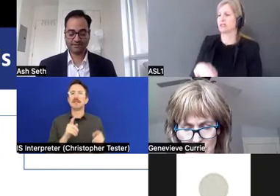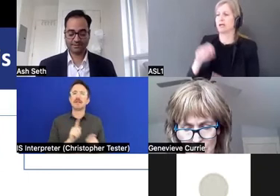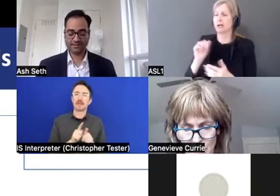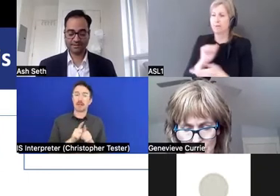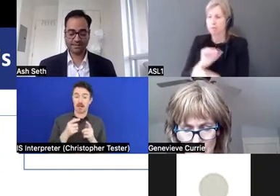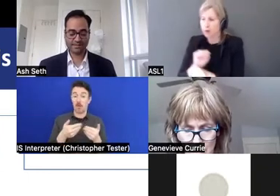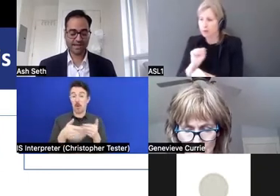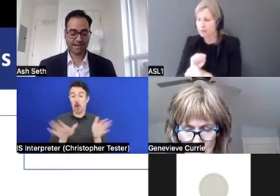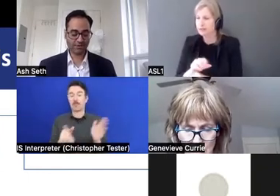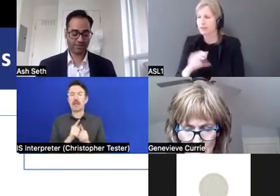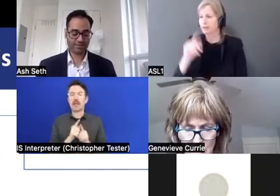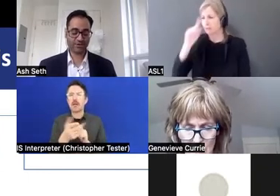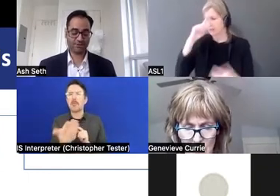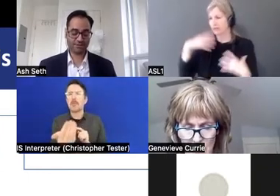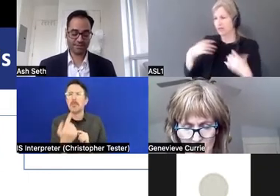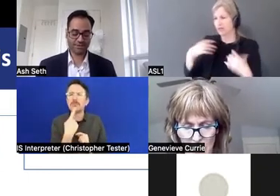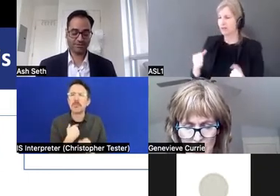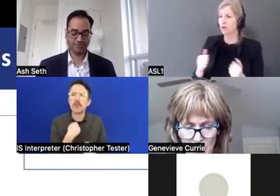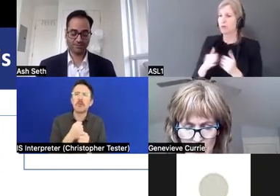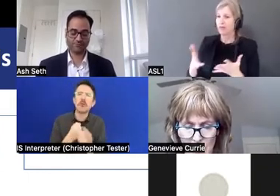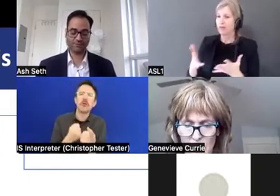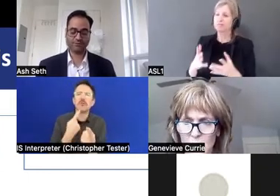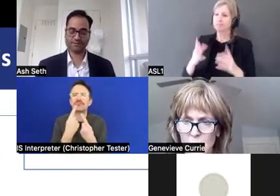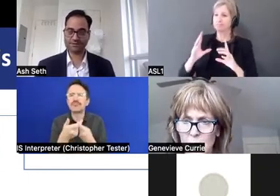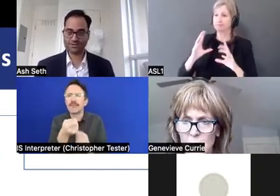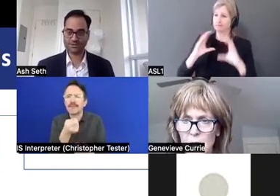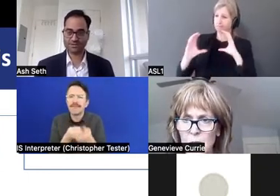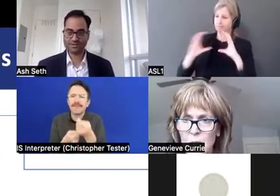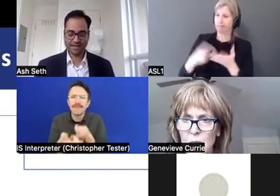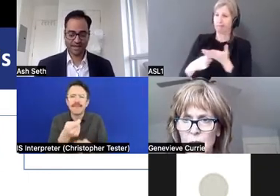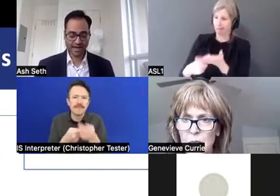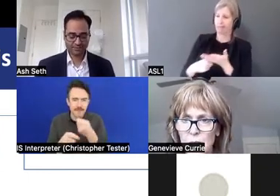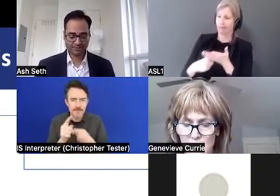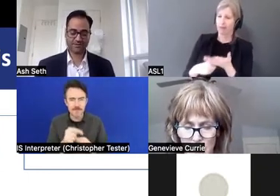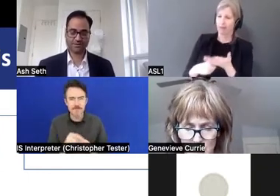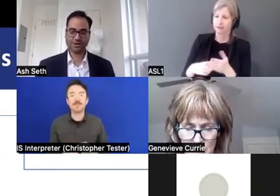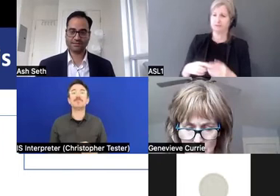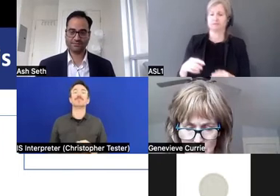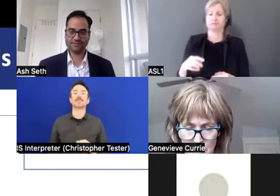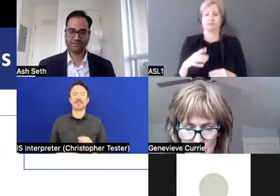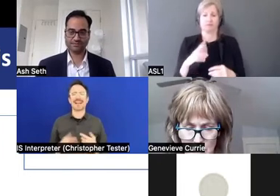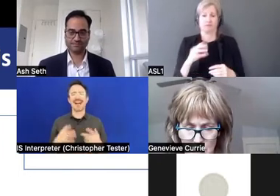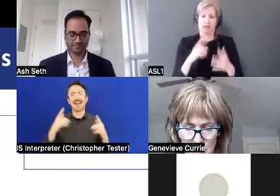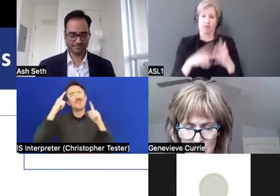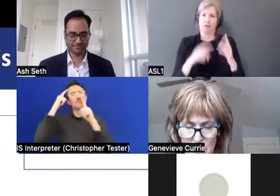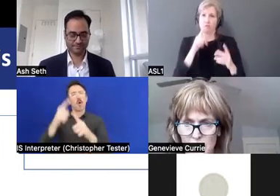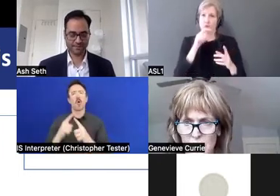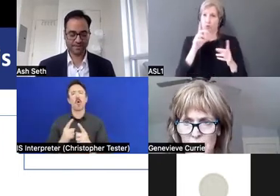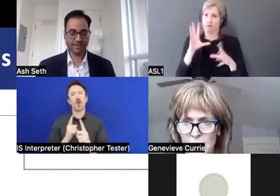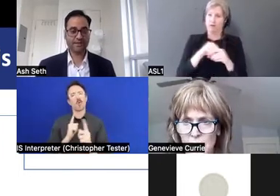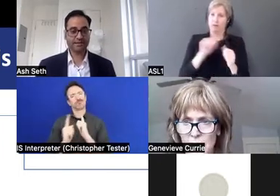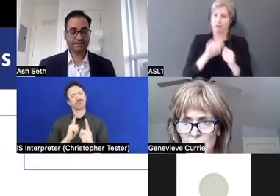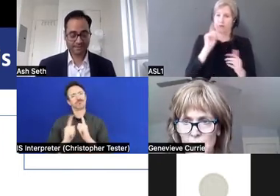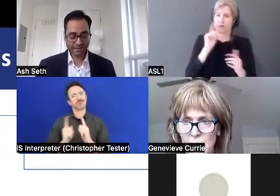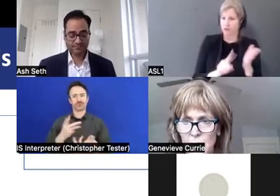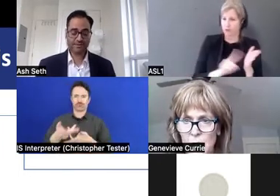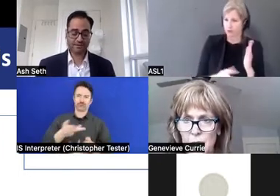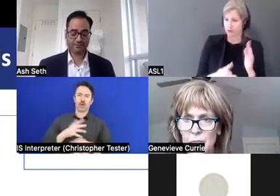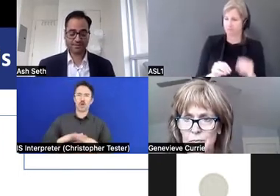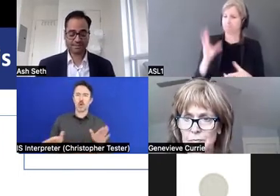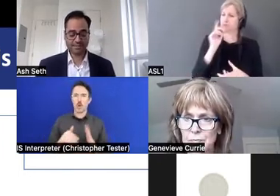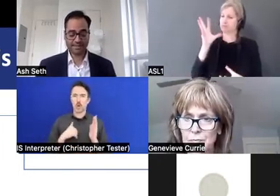needs, resulting in a dialogue-based conversation between researchers and research participants. The